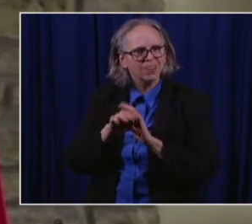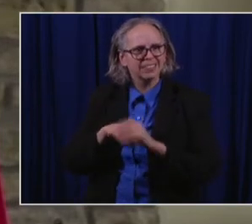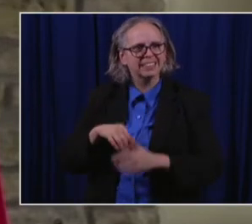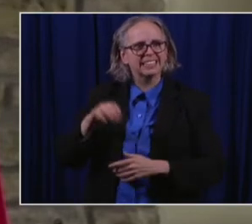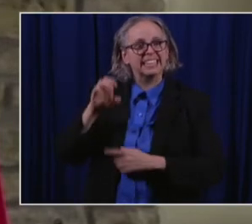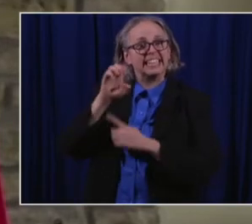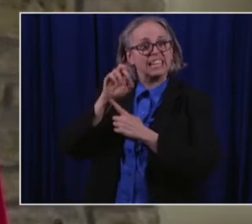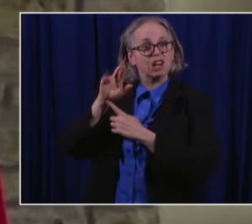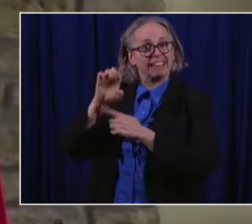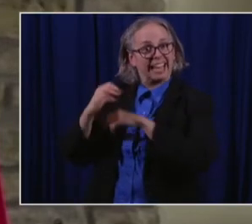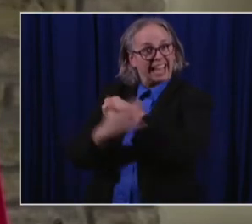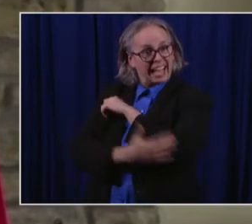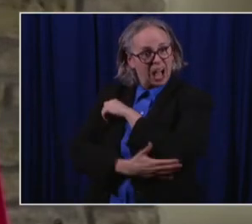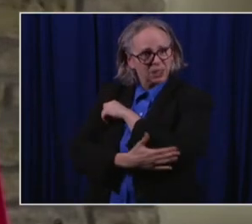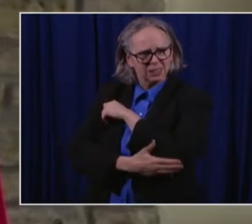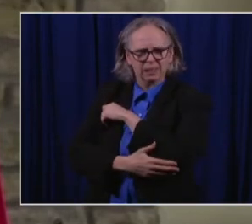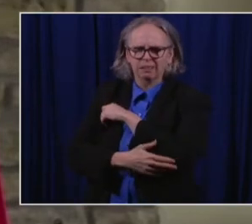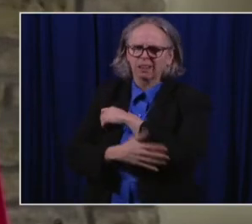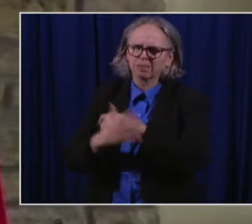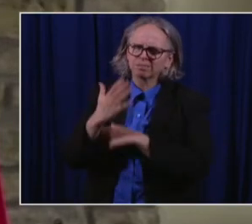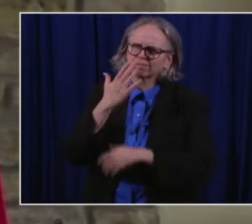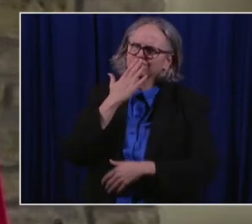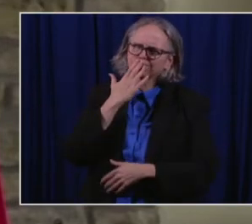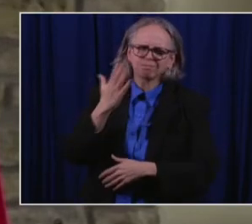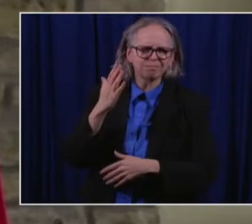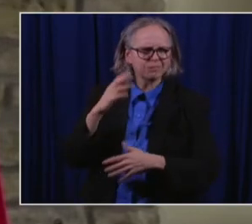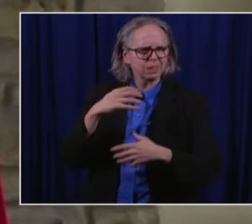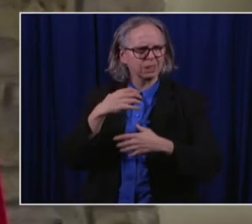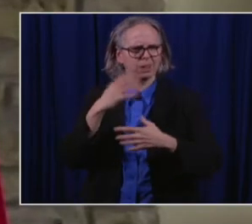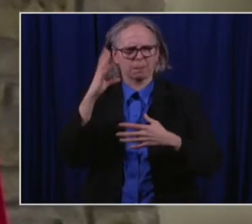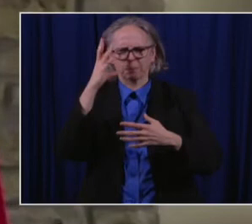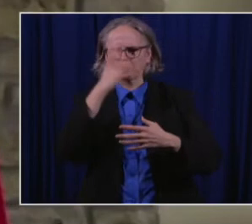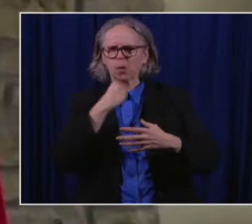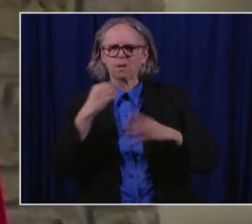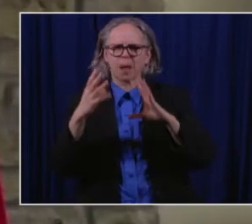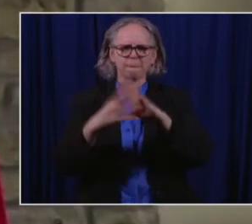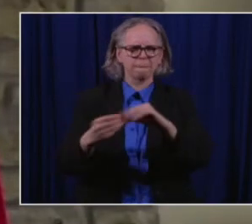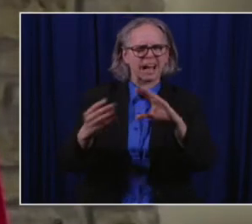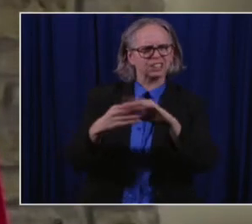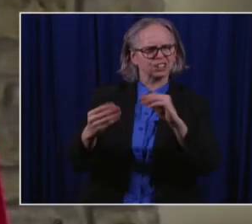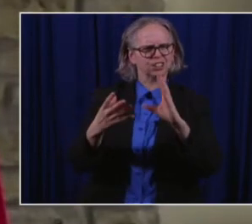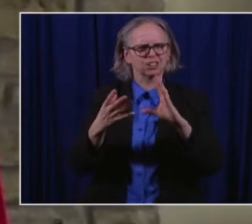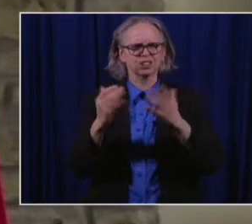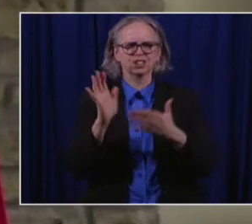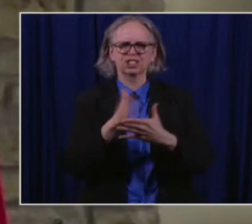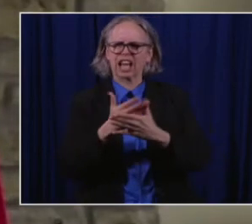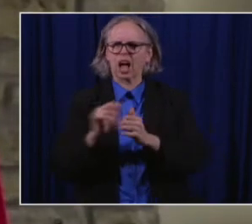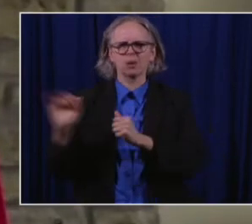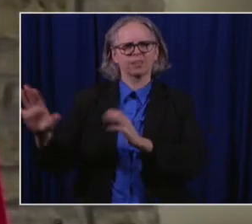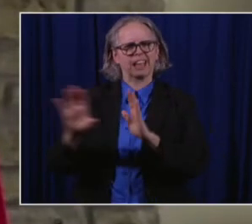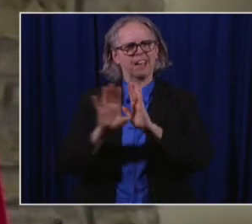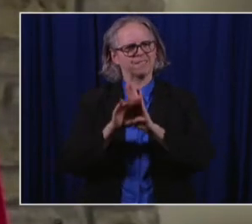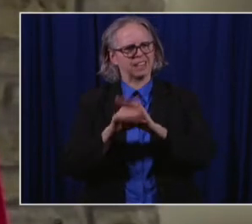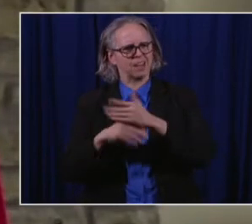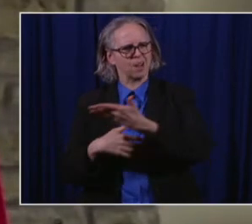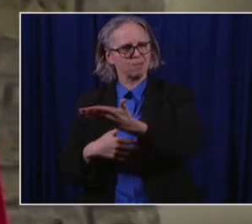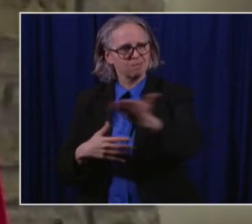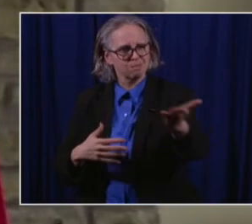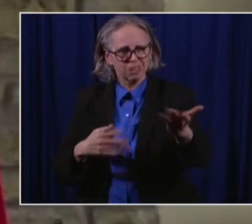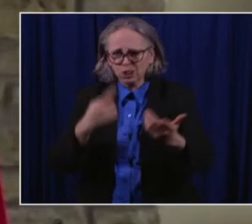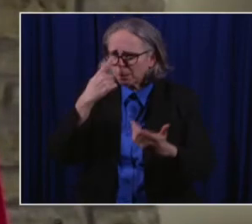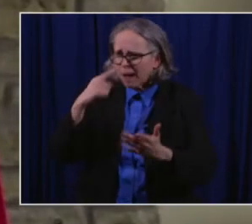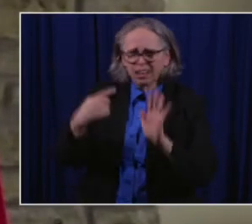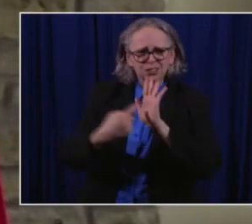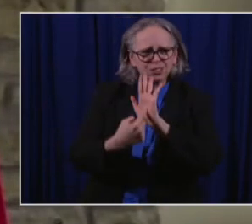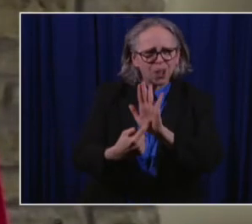efforts. We want to share their ad featuring leaders who are helping spread the message. So, Eric, if you could run the ad, and we'll close on that, and we will